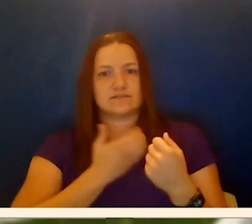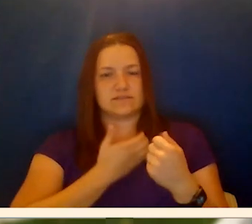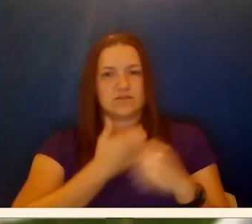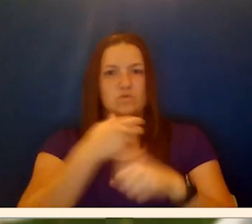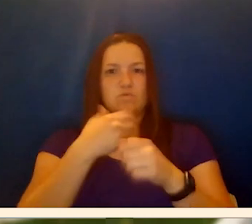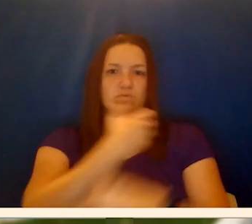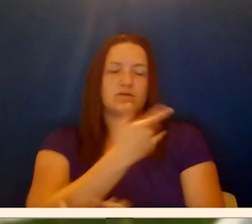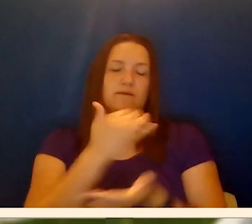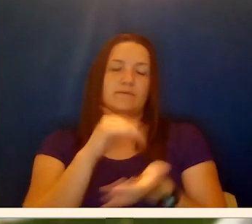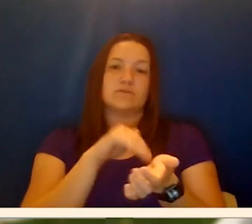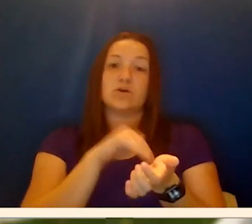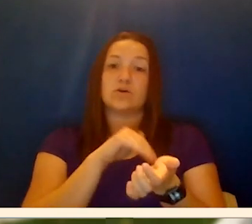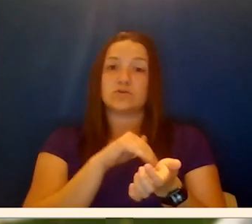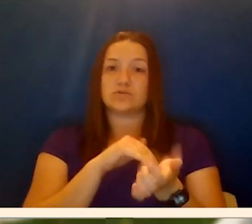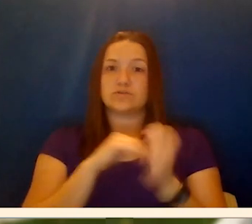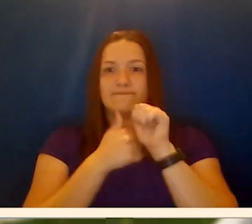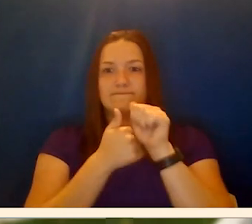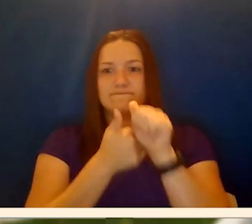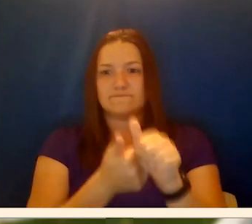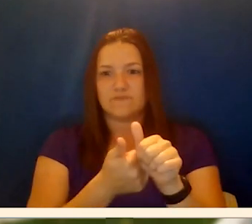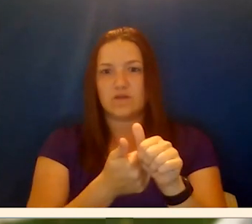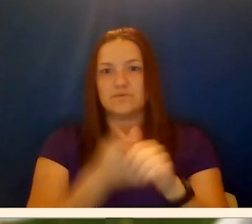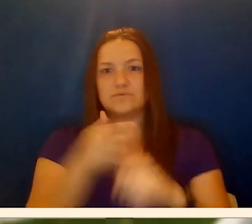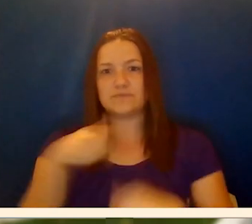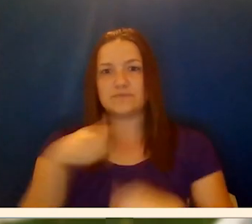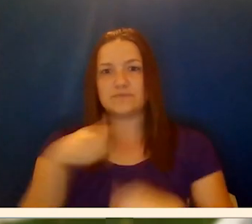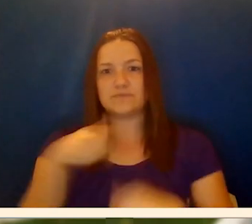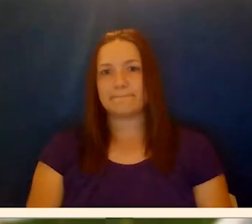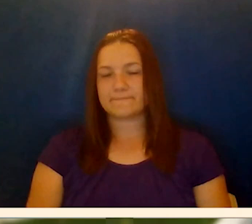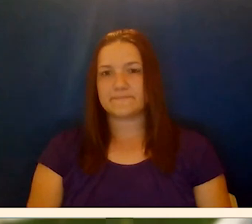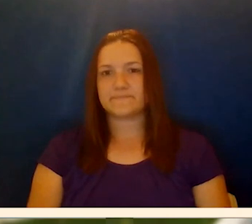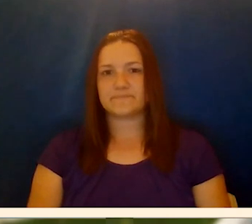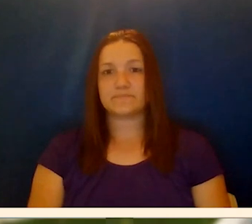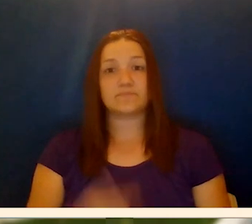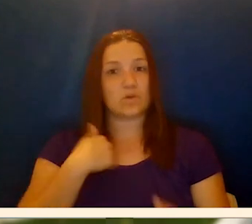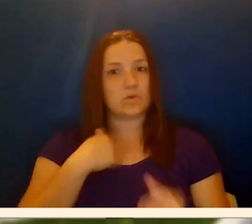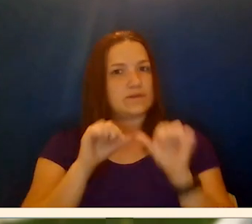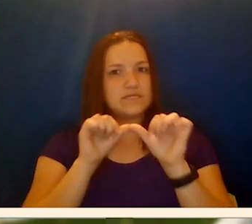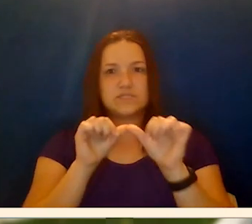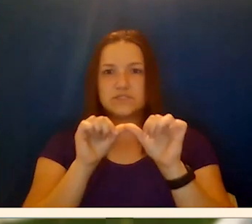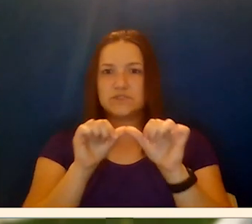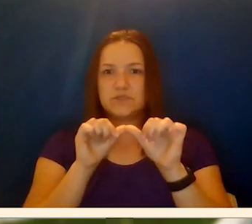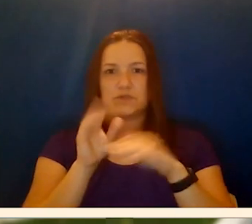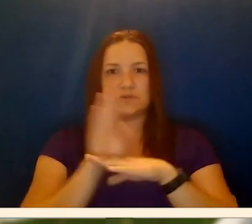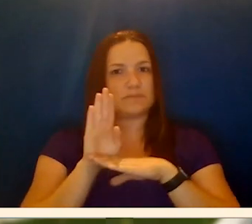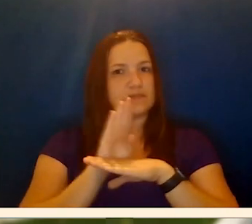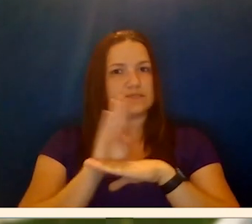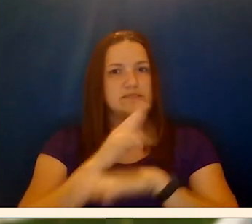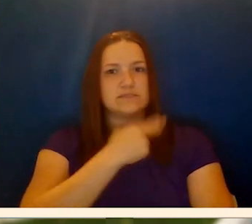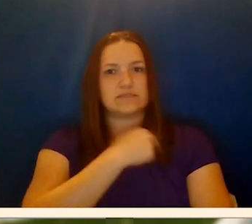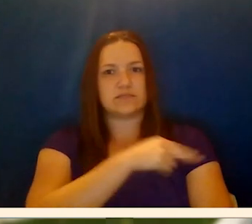and hopefully follows in their footsteps. We continue to be an incredibly busy